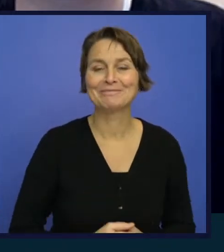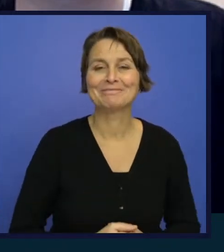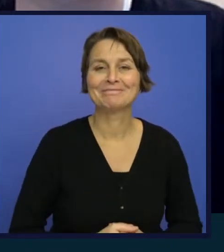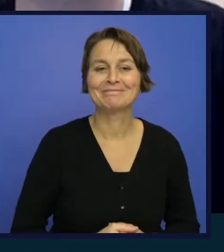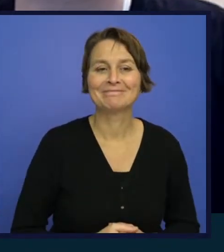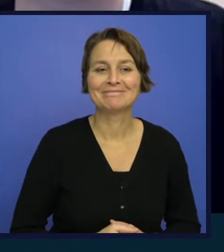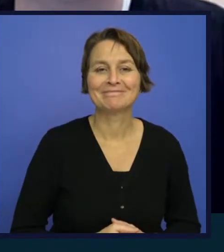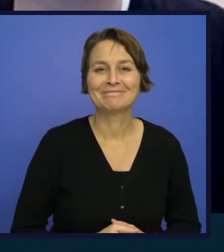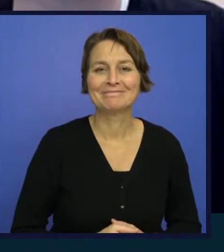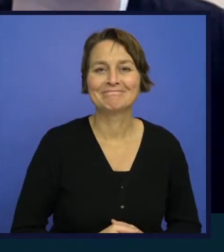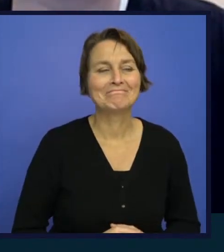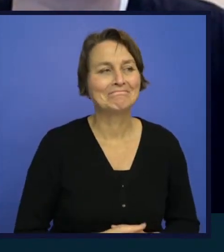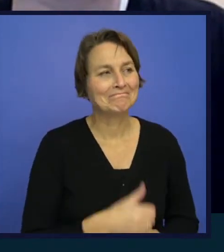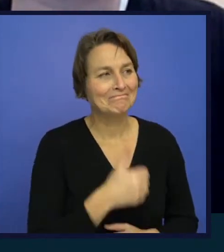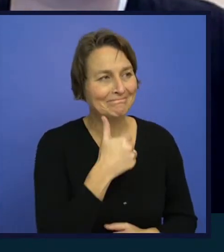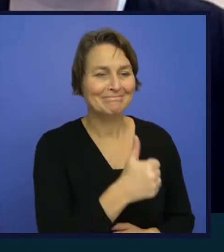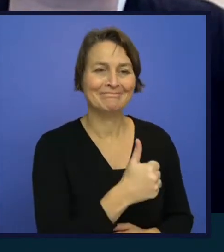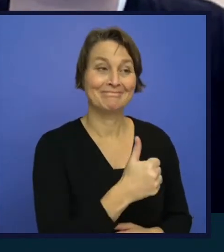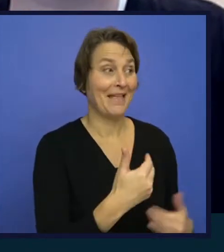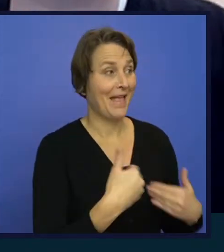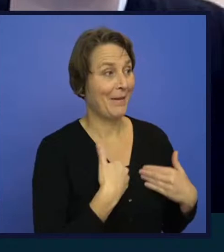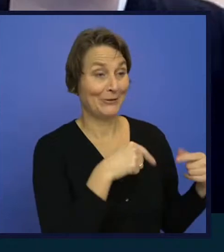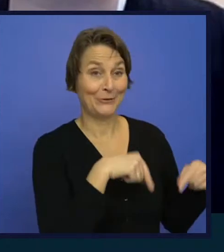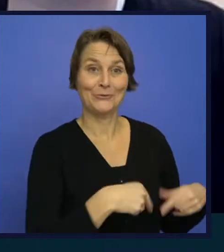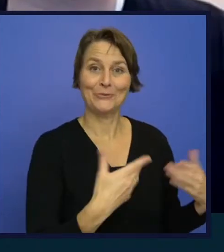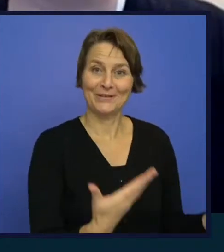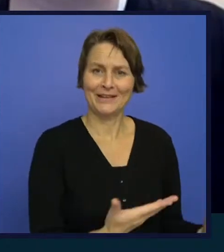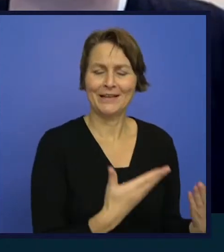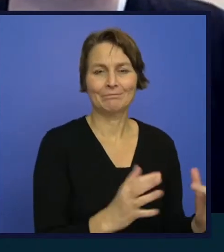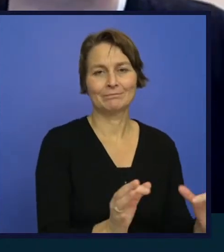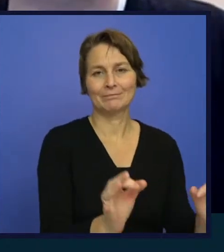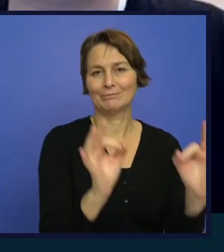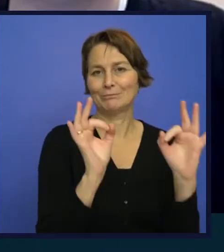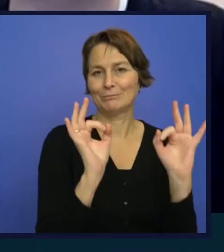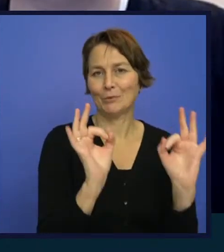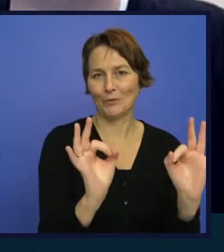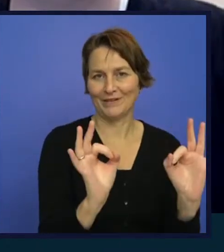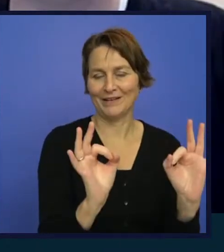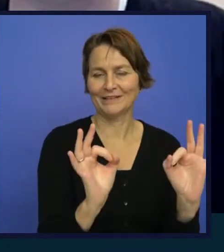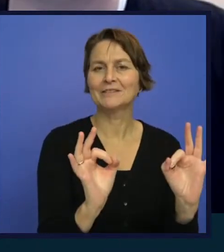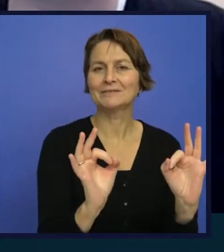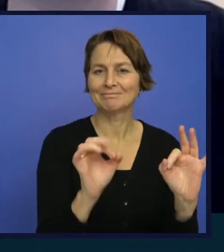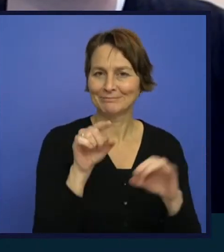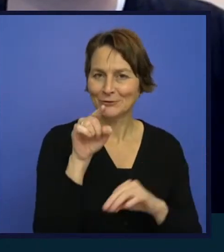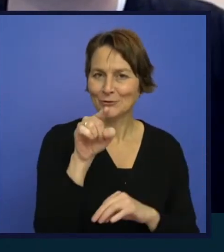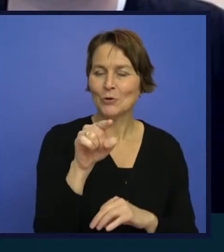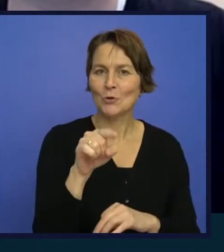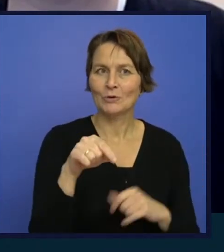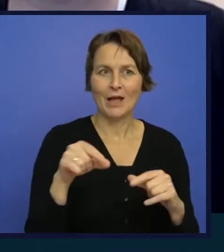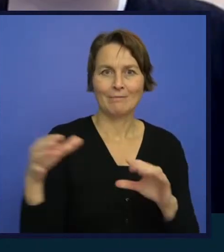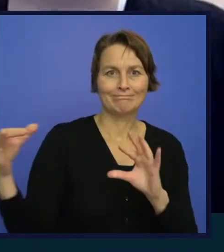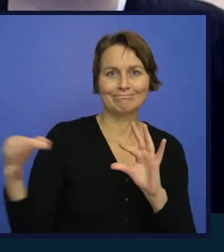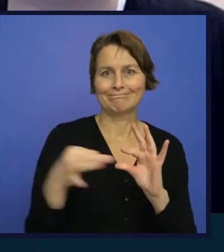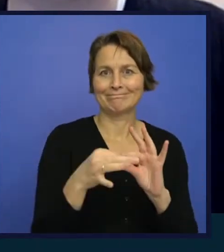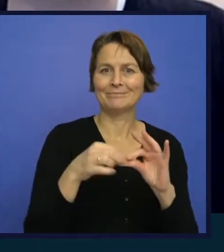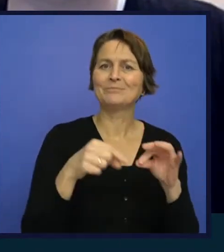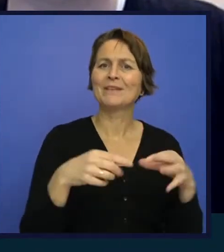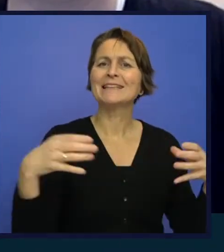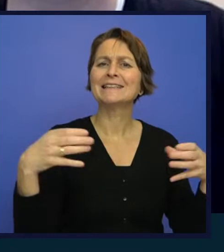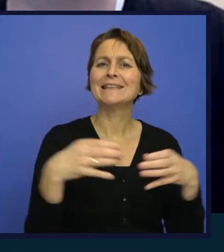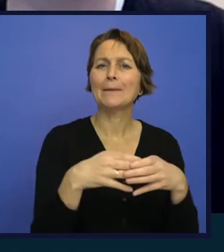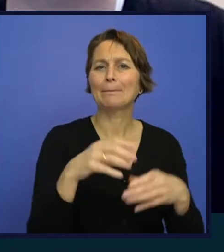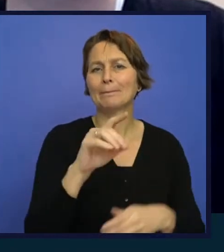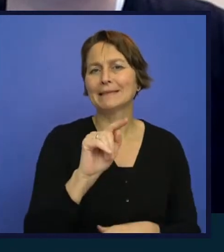you. And I think perfect session you will give with nowadays. I think Teams is one of the